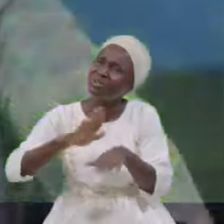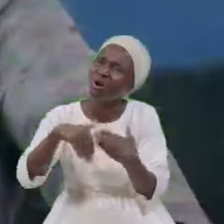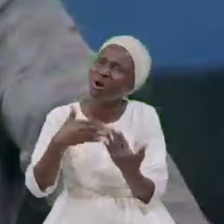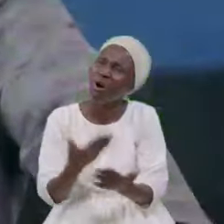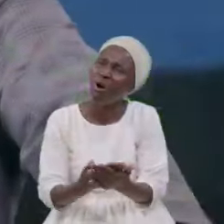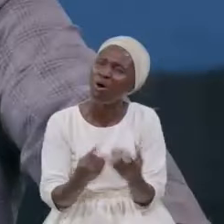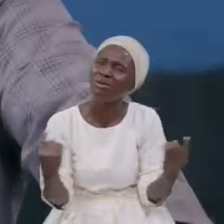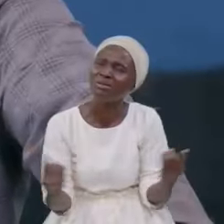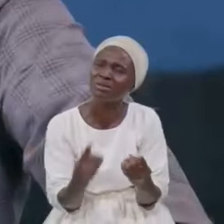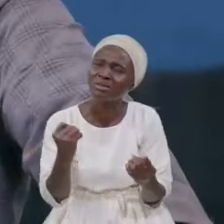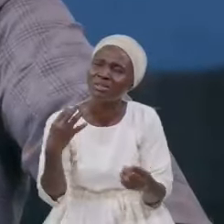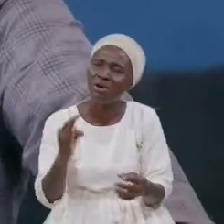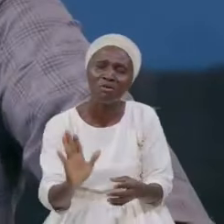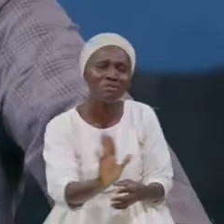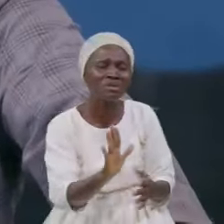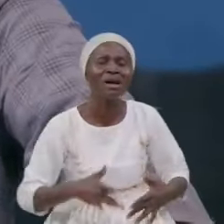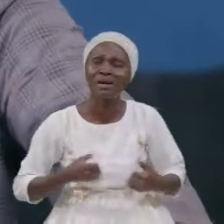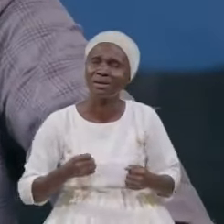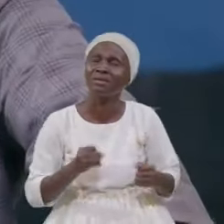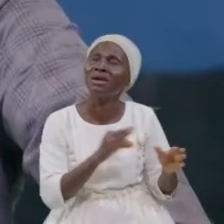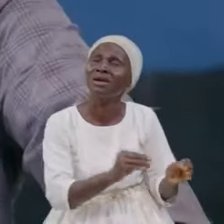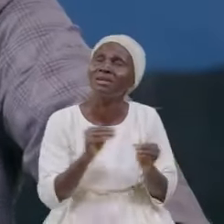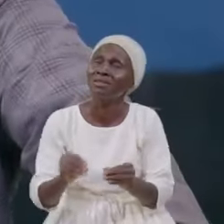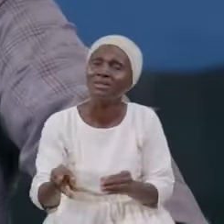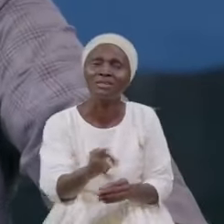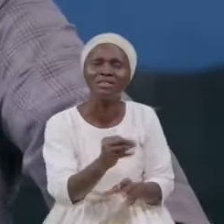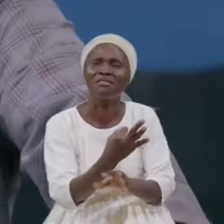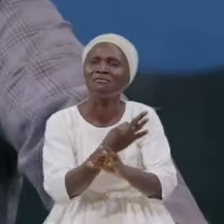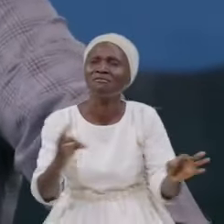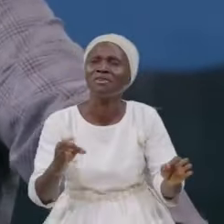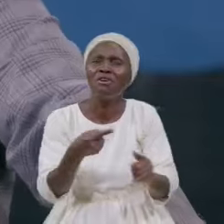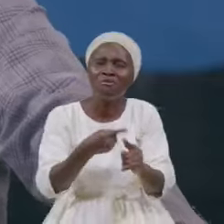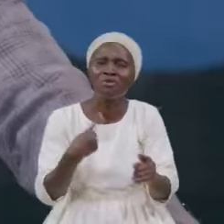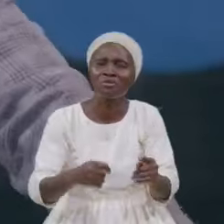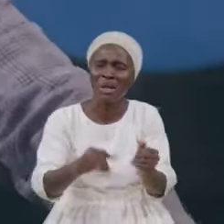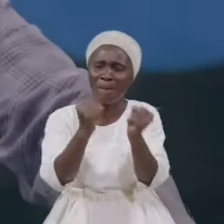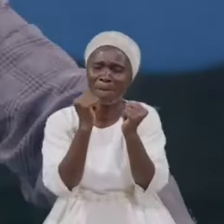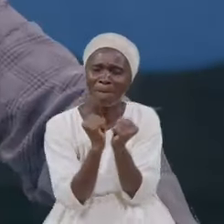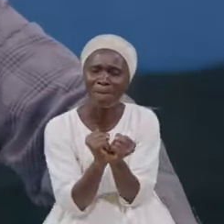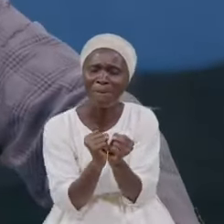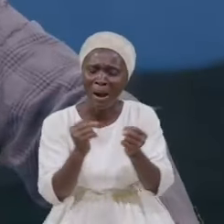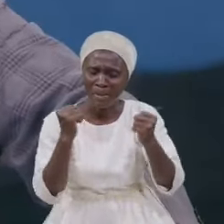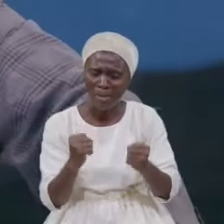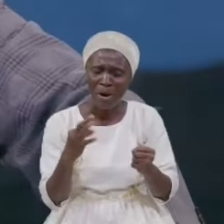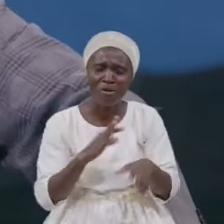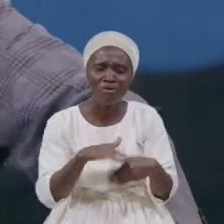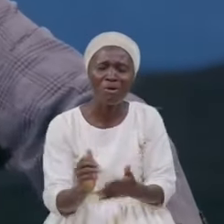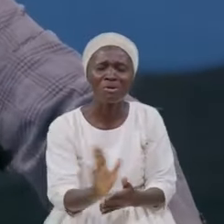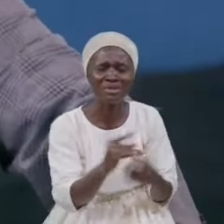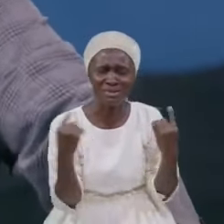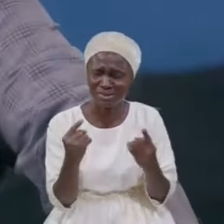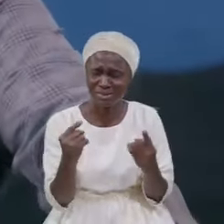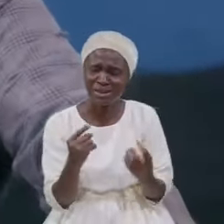free from the power and the bondage of all their sins. Help them, Lord, by your grace